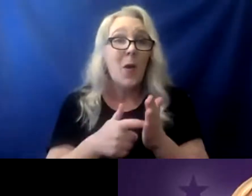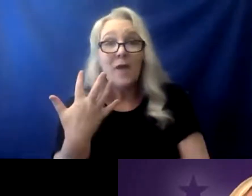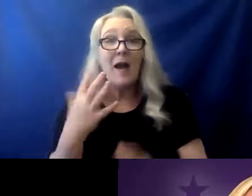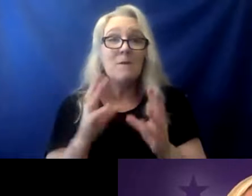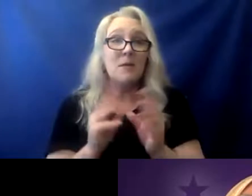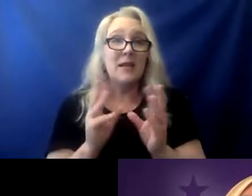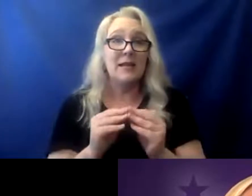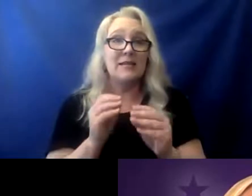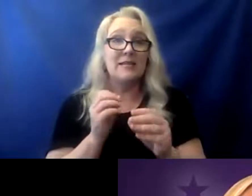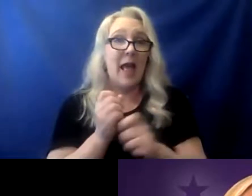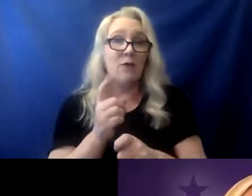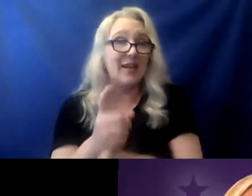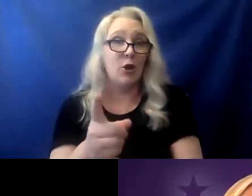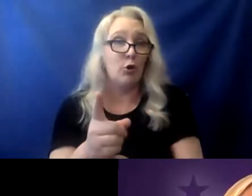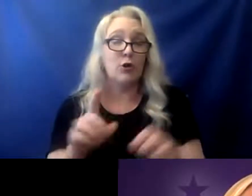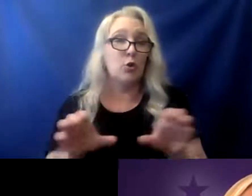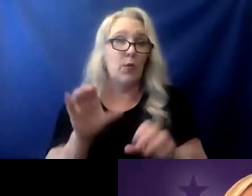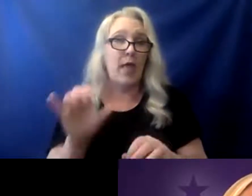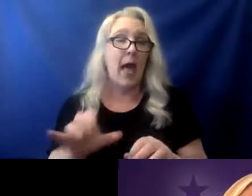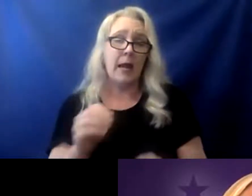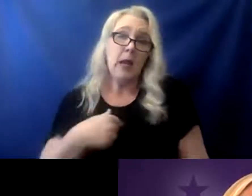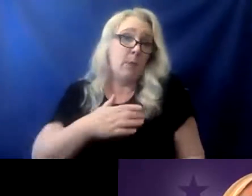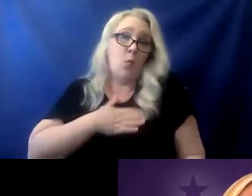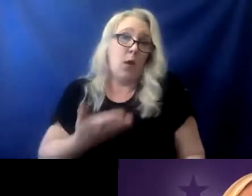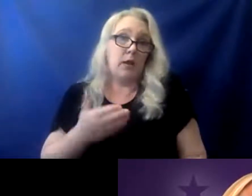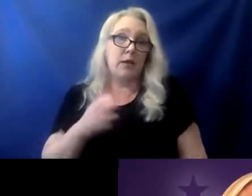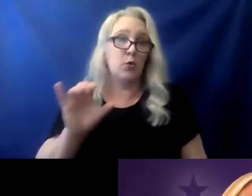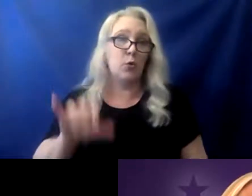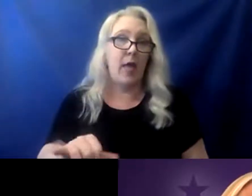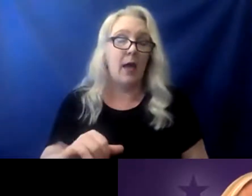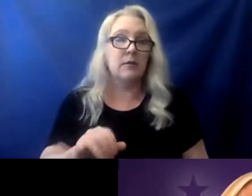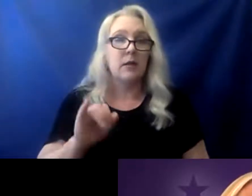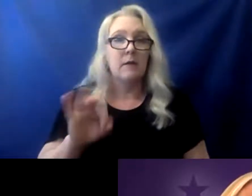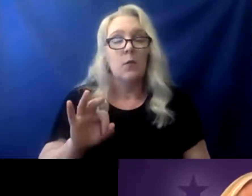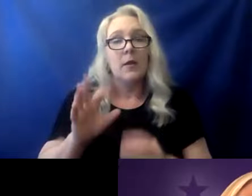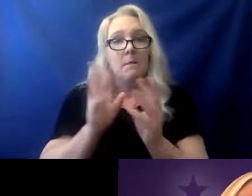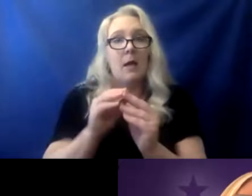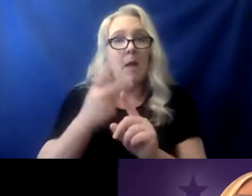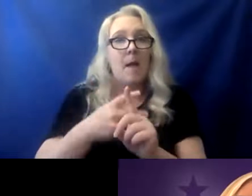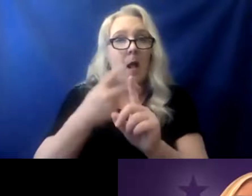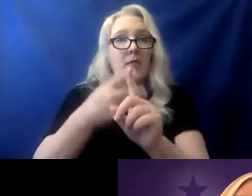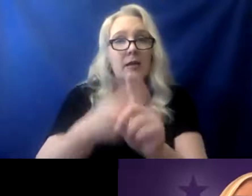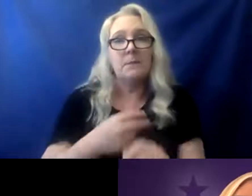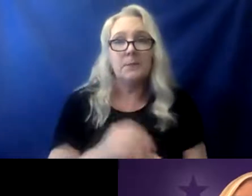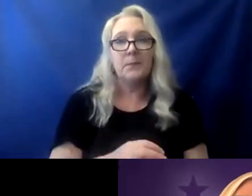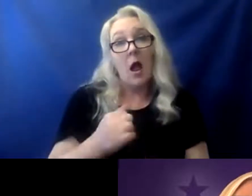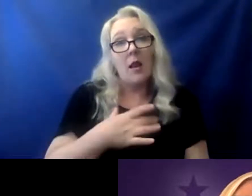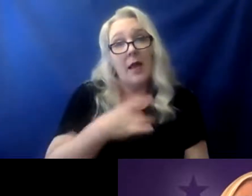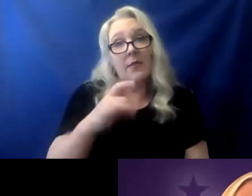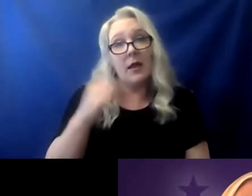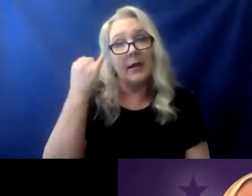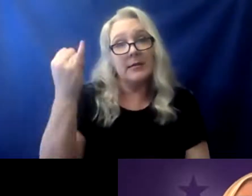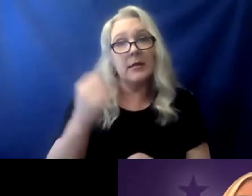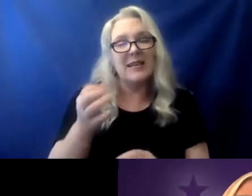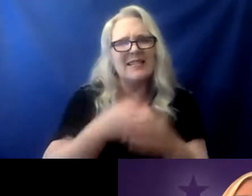that. And I'd be willing to do that if we met bi-monthly. So I do like that idea.